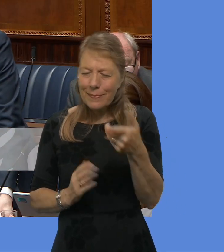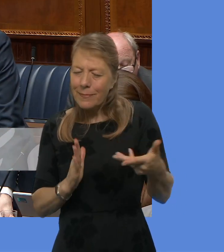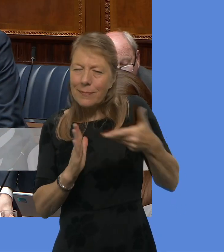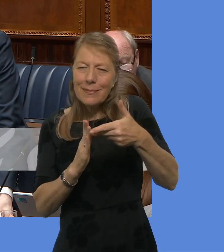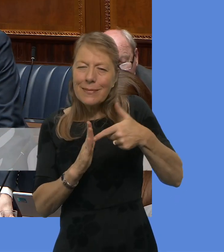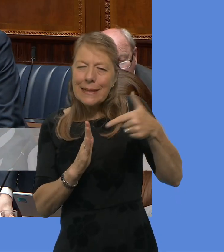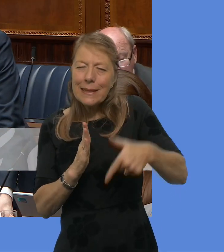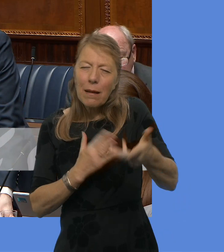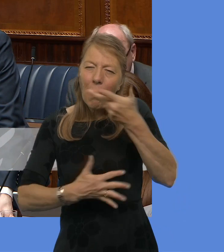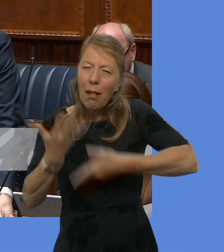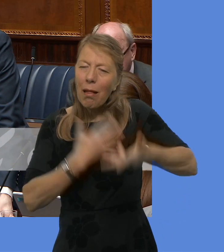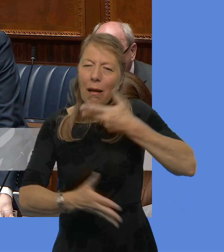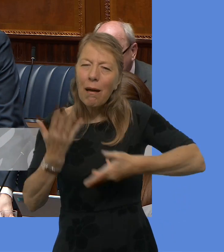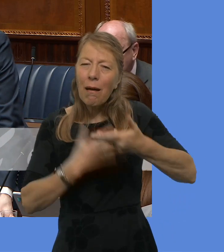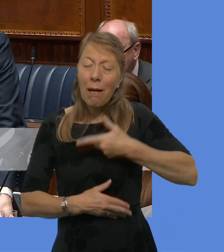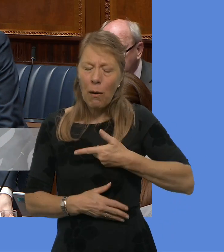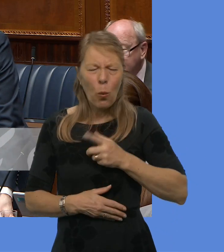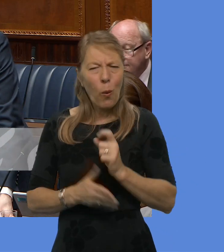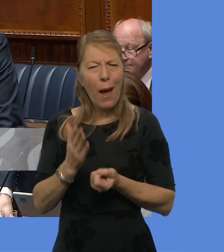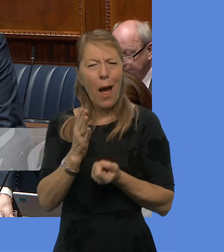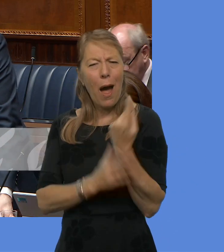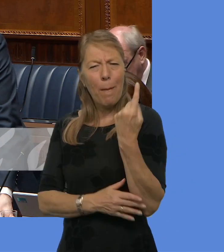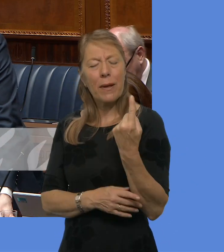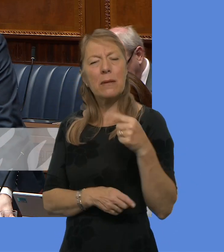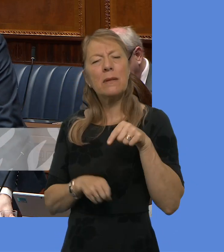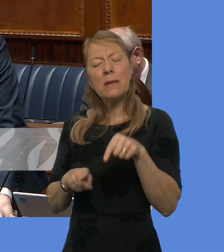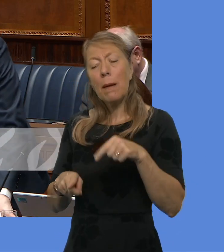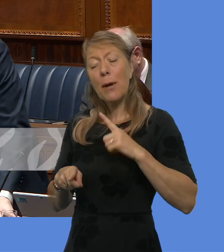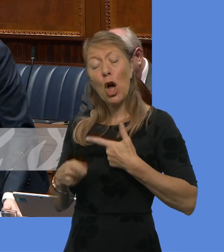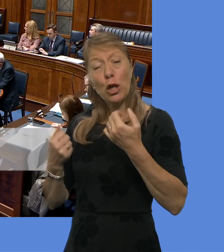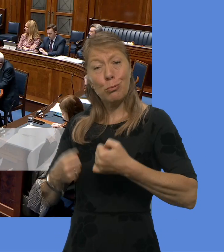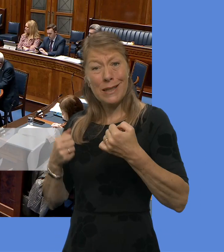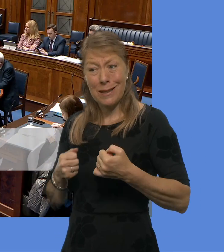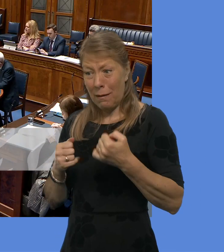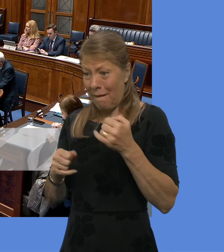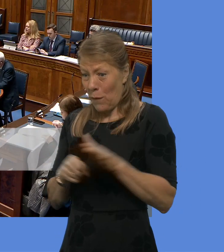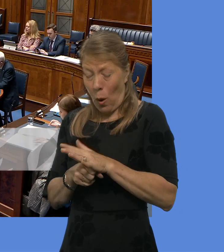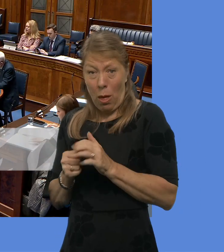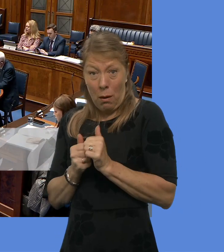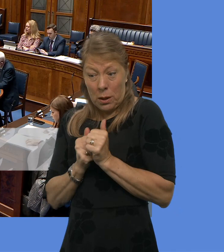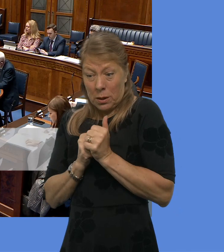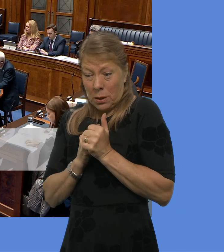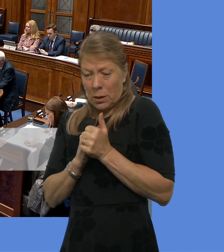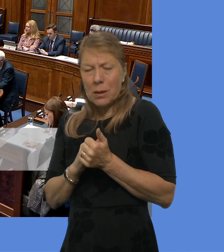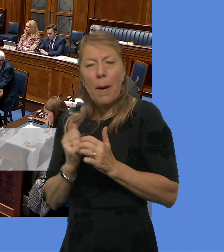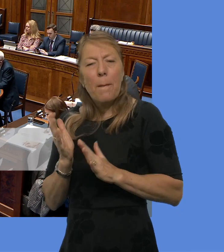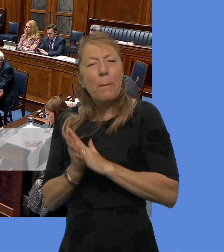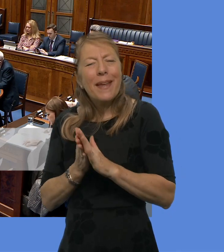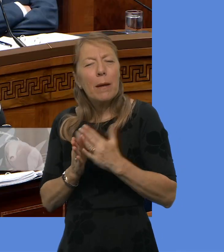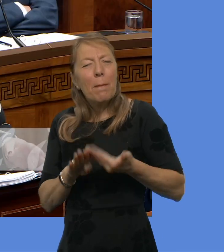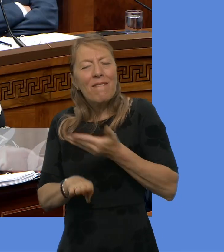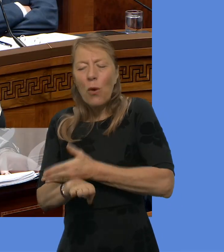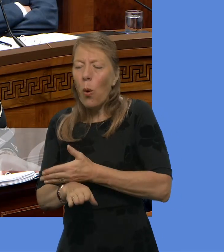the rising prison population has on the ability to deliver rehabilitation work in prisons? Minister. Well, evidence demonstrates that a